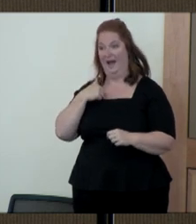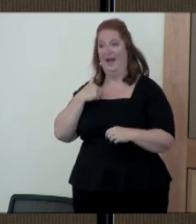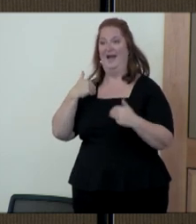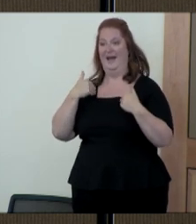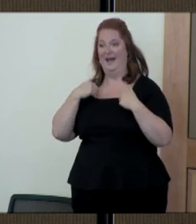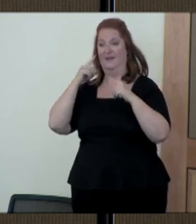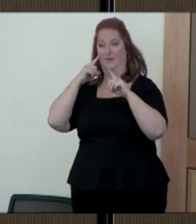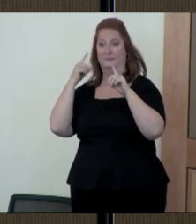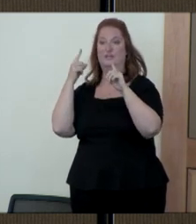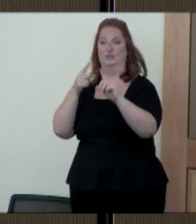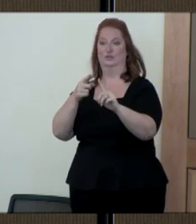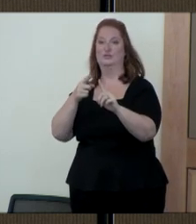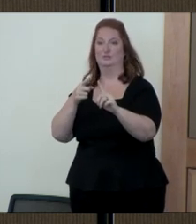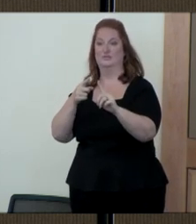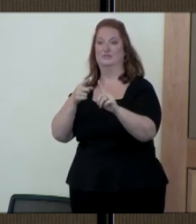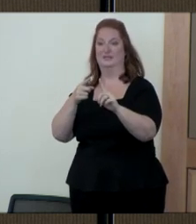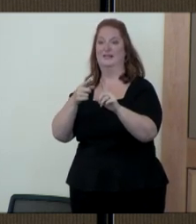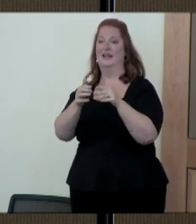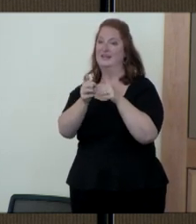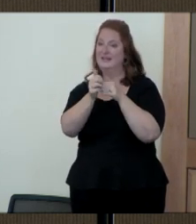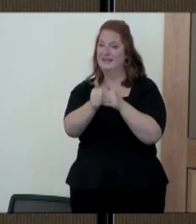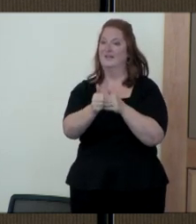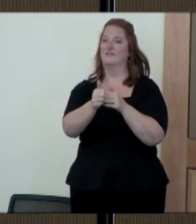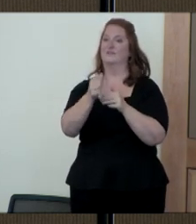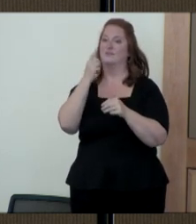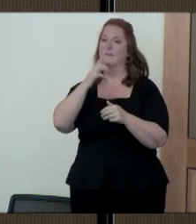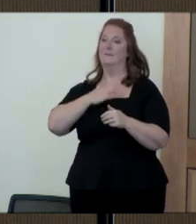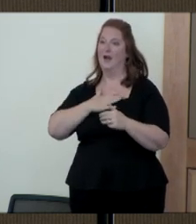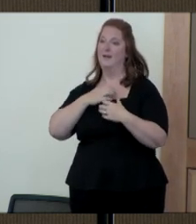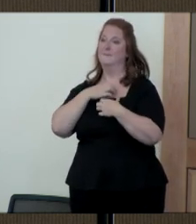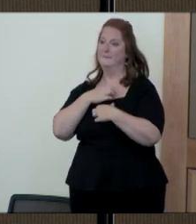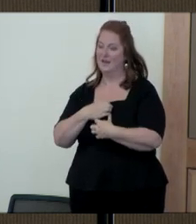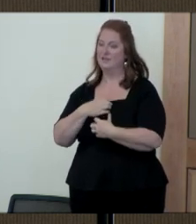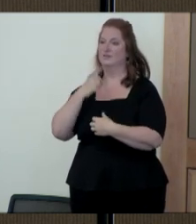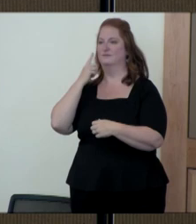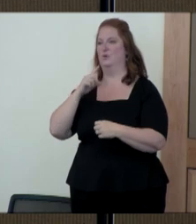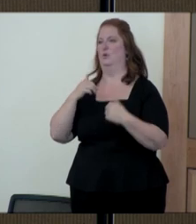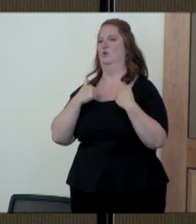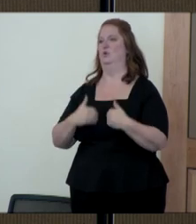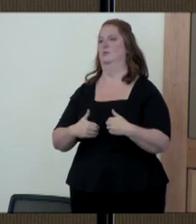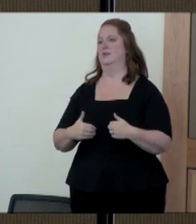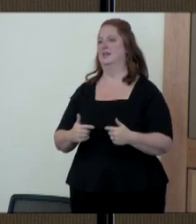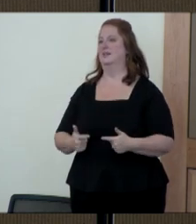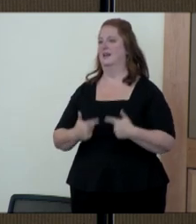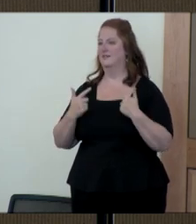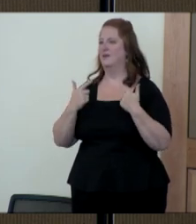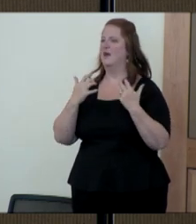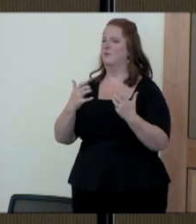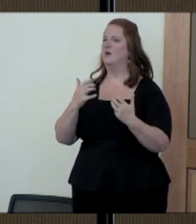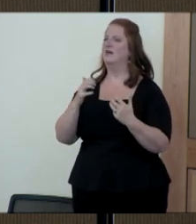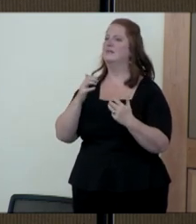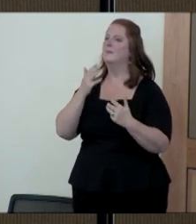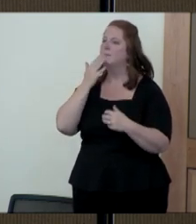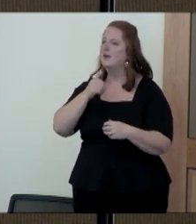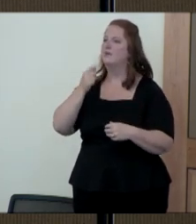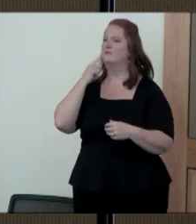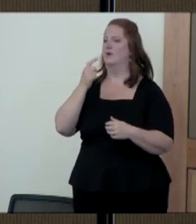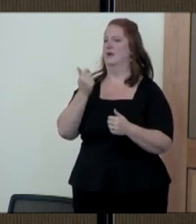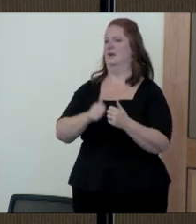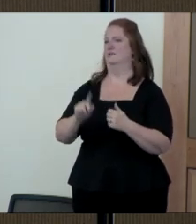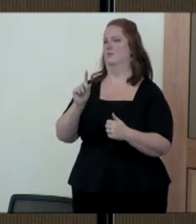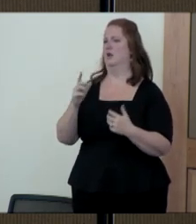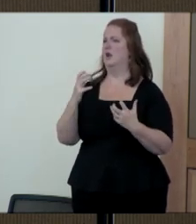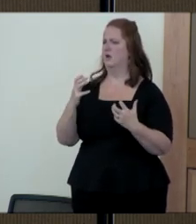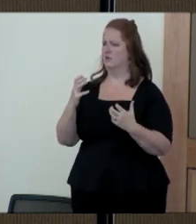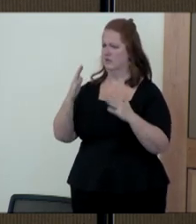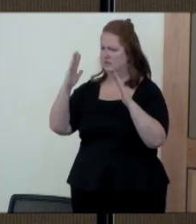I'm on a mission that's driven by my passion for human life and making it a better thing for everyone. And I expect